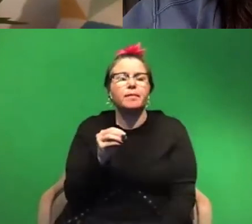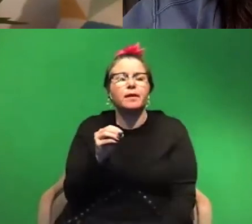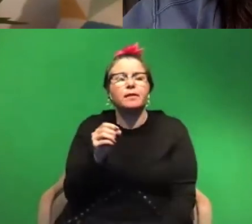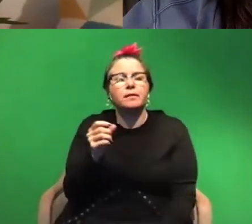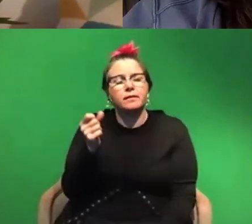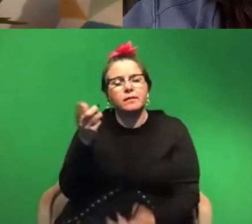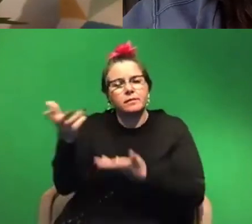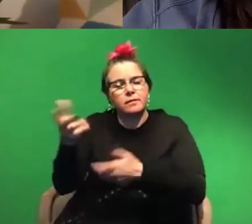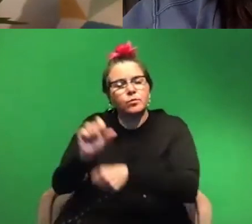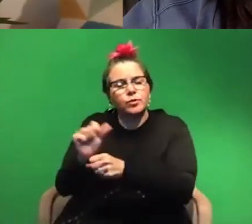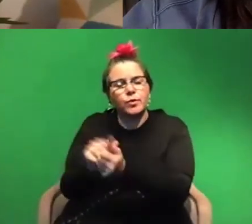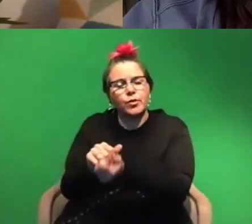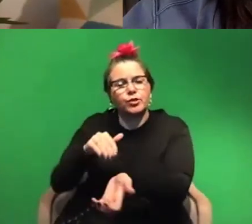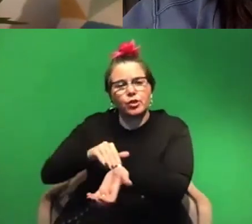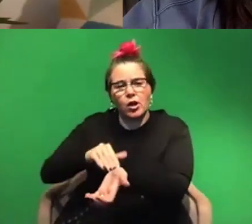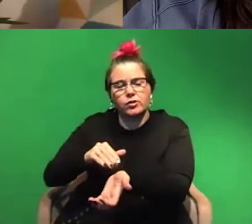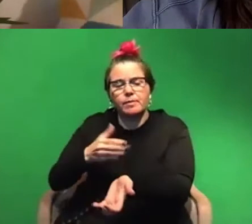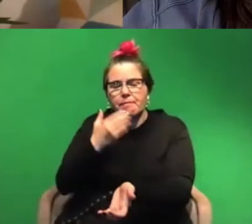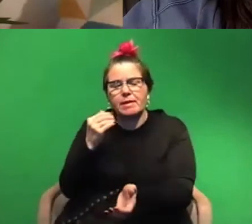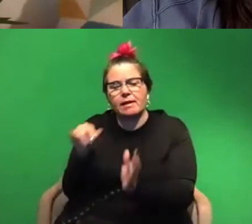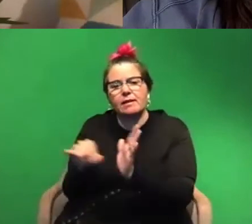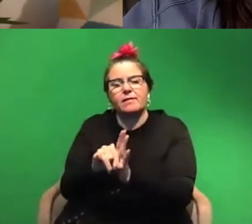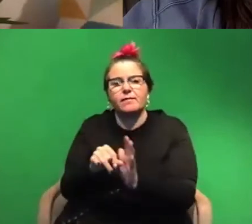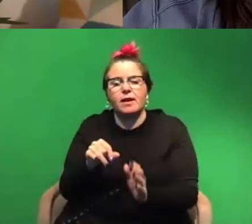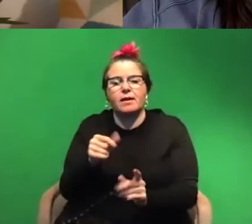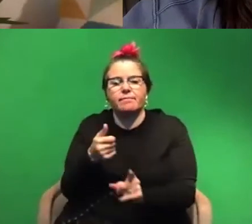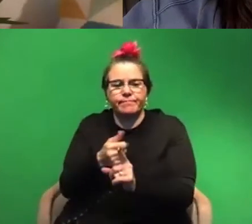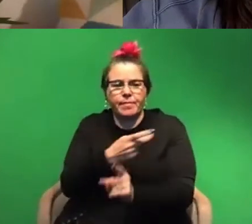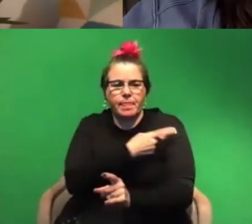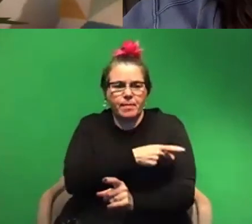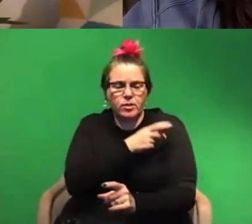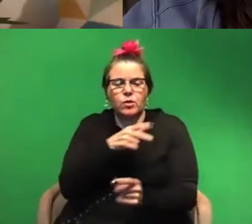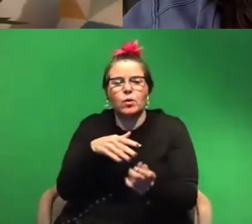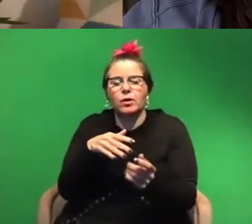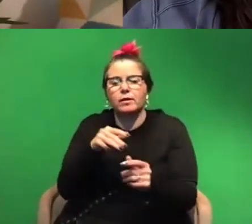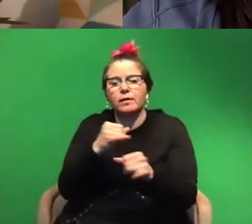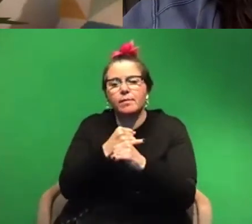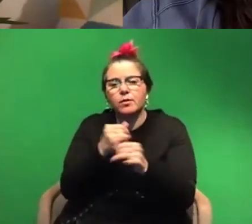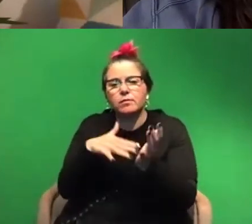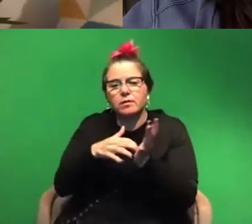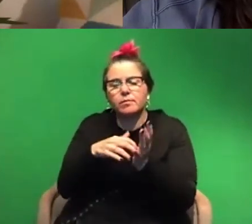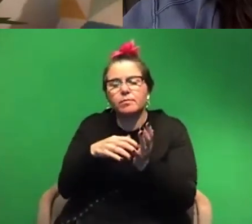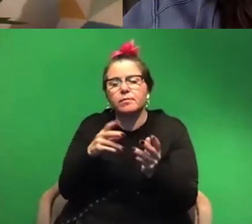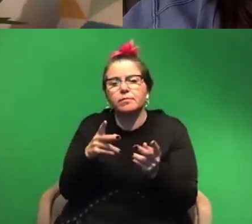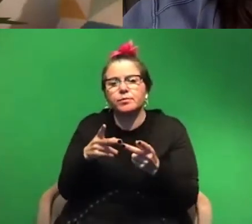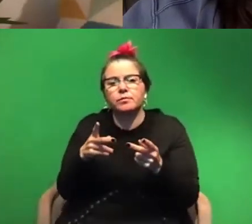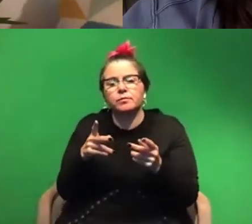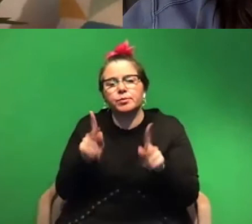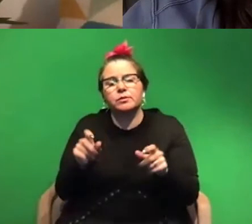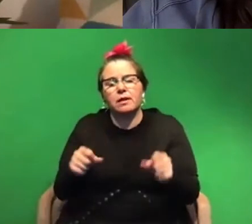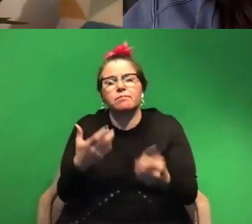best tell when a cancer patient or an immunocompromised person can take a vaccine. Great,